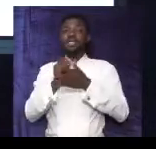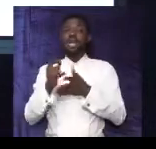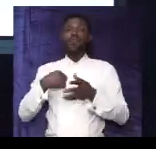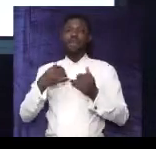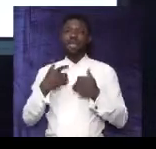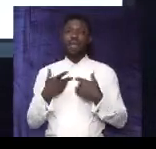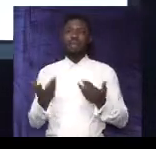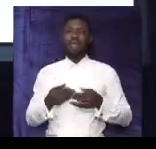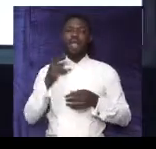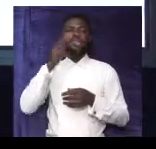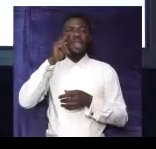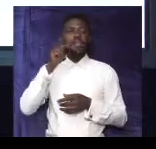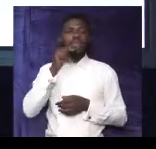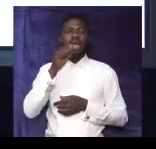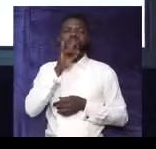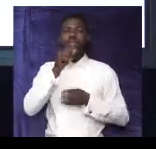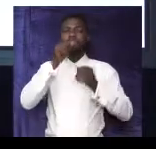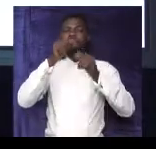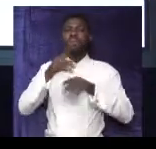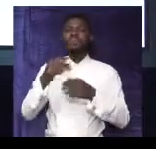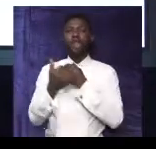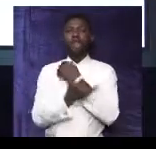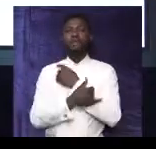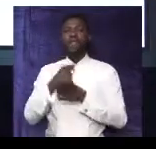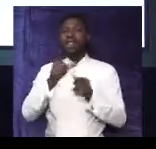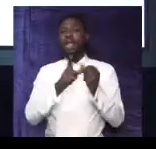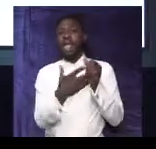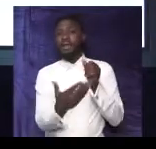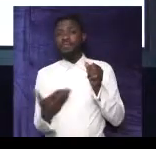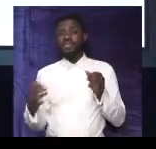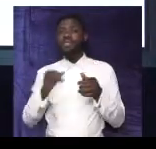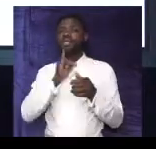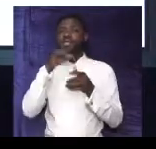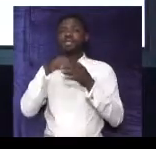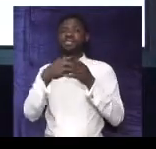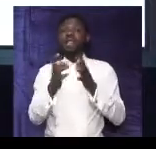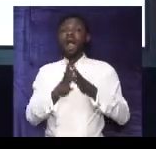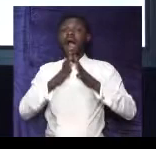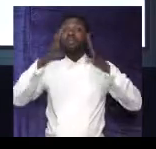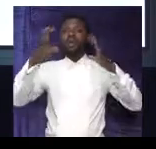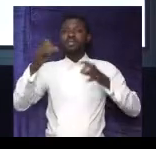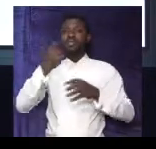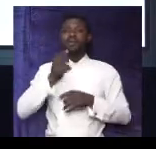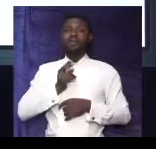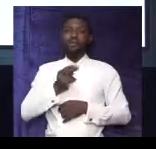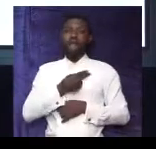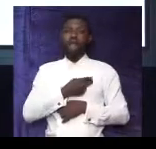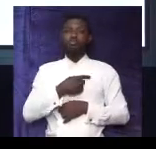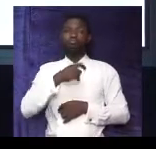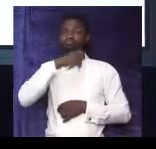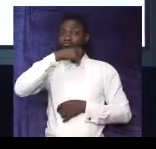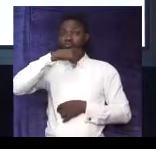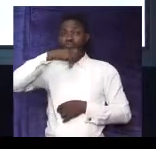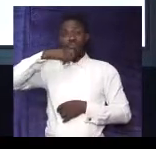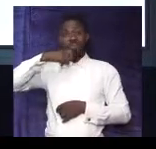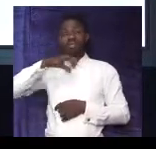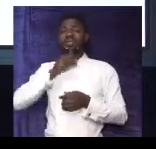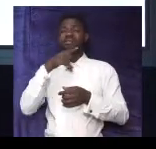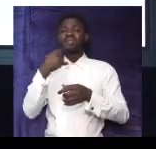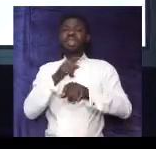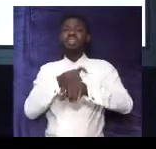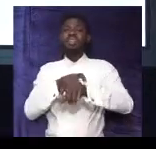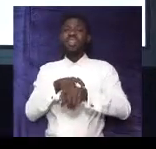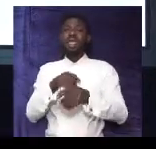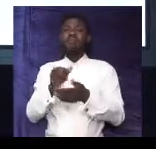country. So Nigeria is a blessed country because everything is in abundance for us. So drought is a